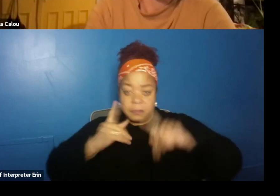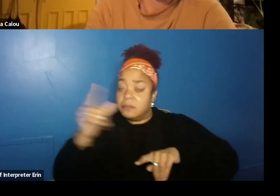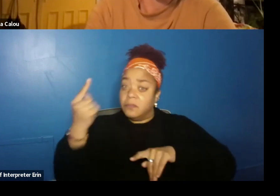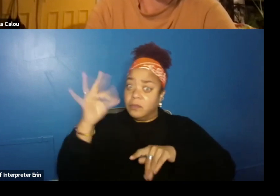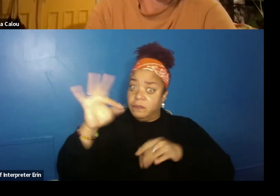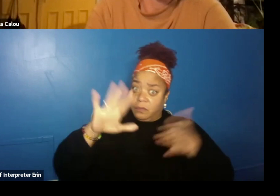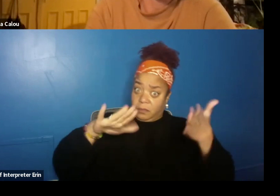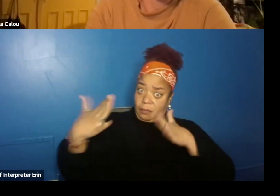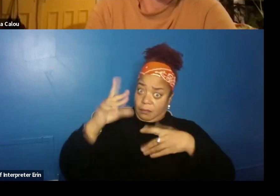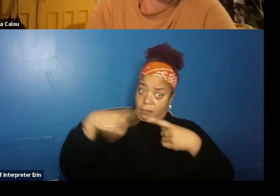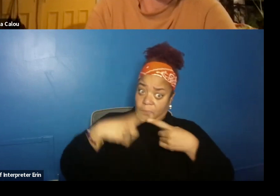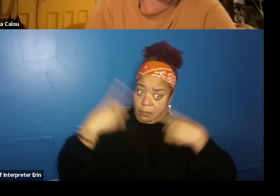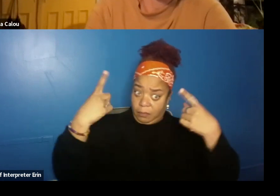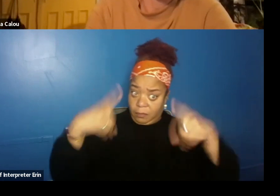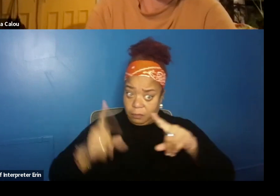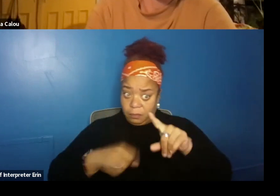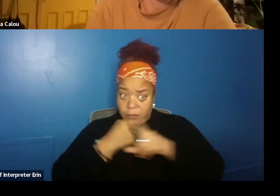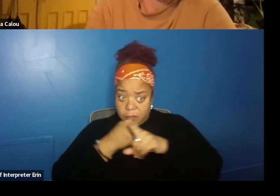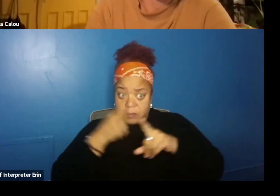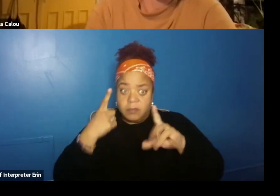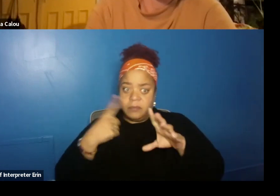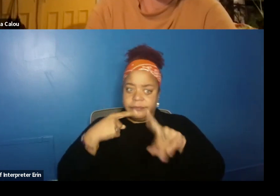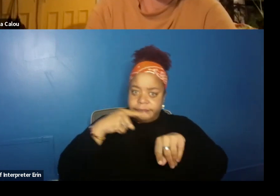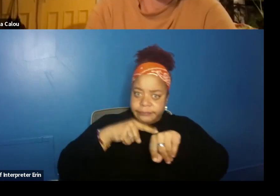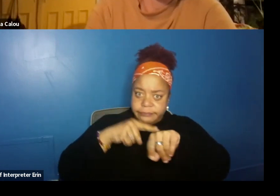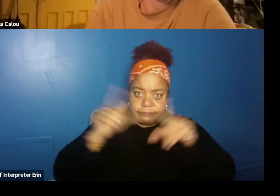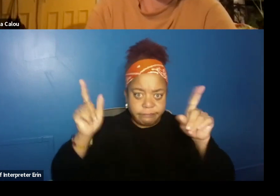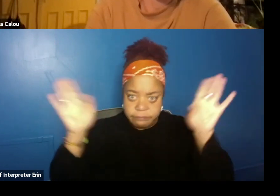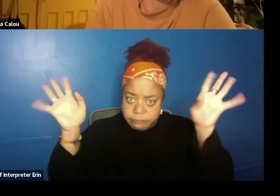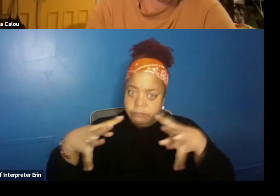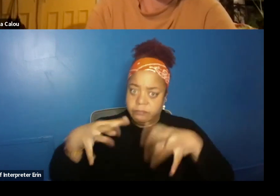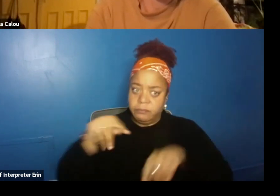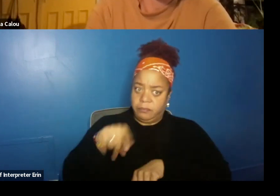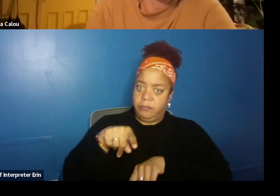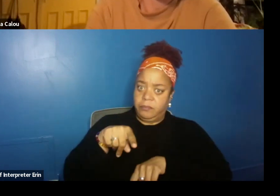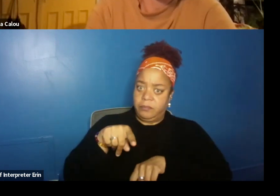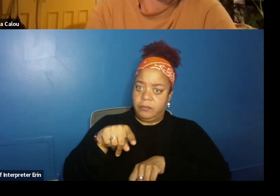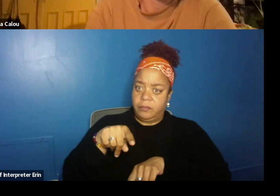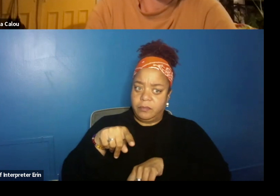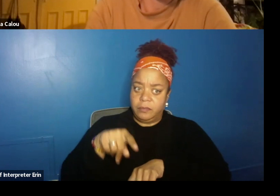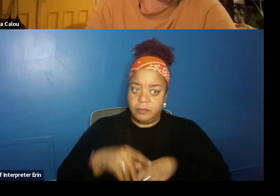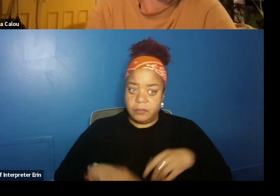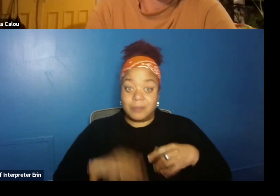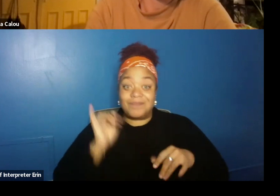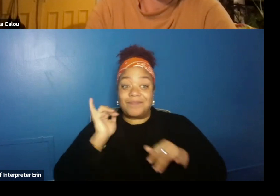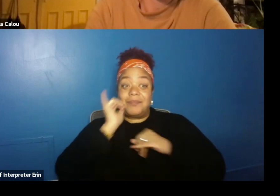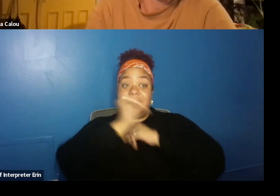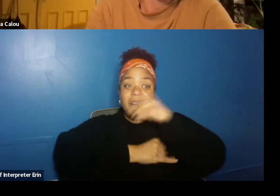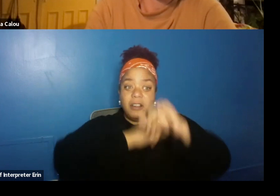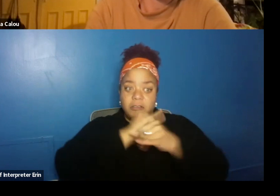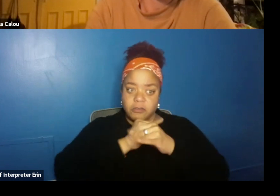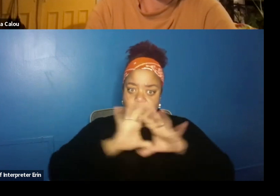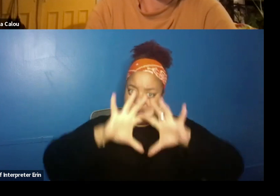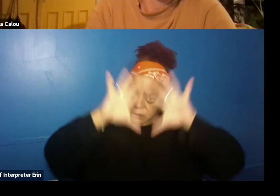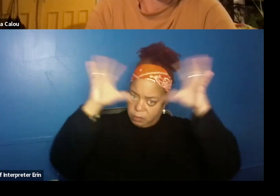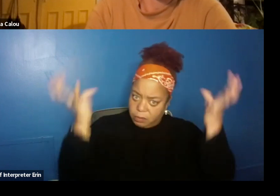marker. In fact, it's not just a particular marker, it's an international marker, it's a global marker. And for